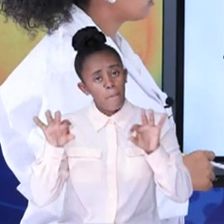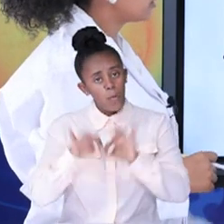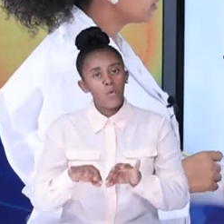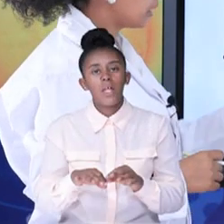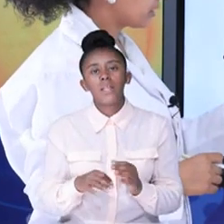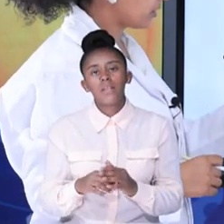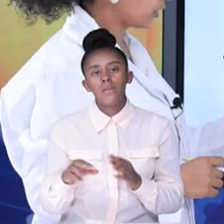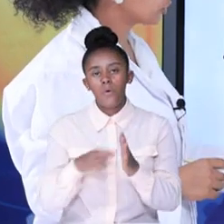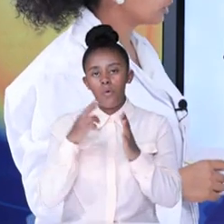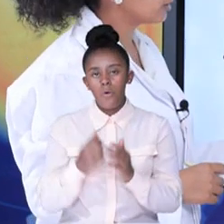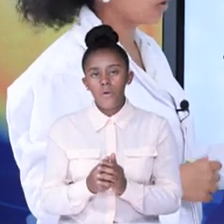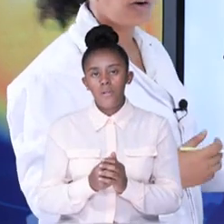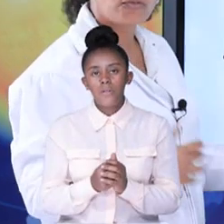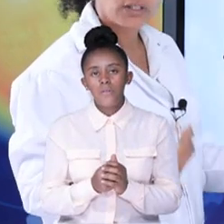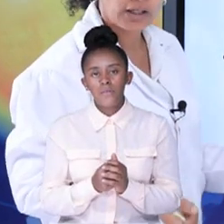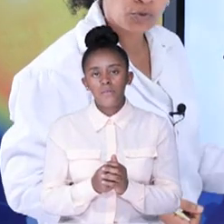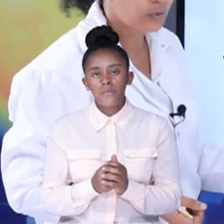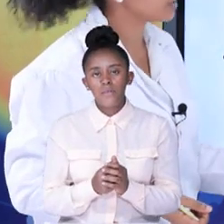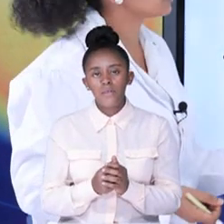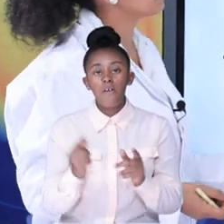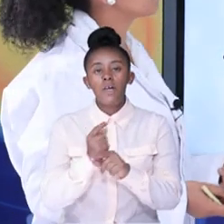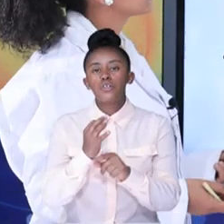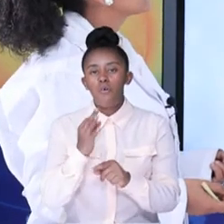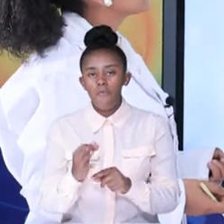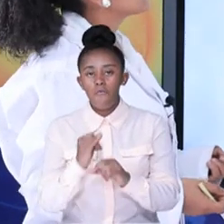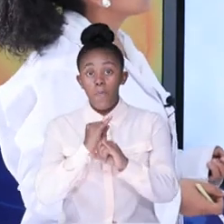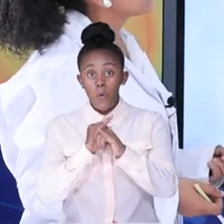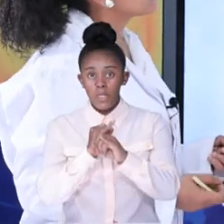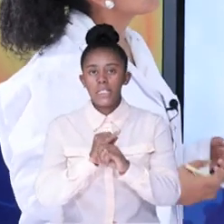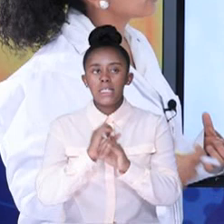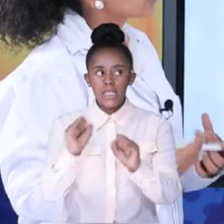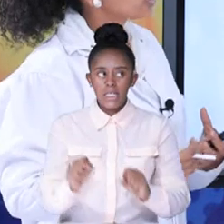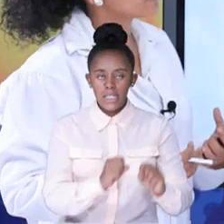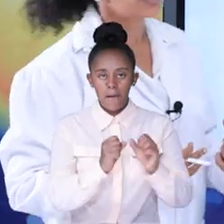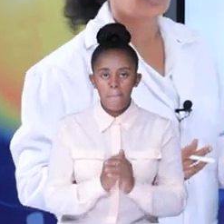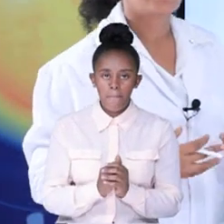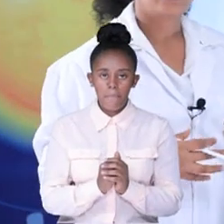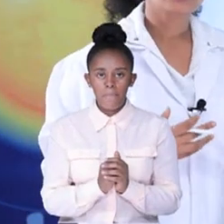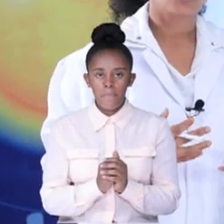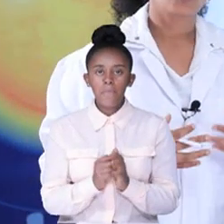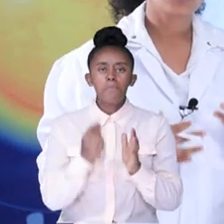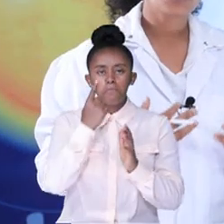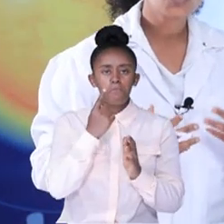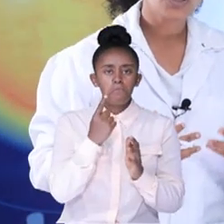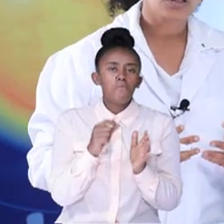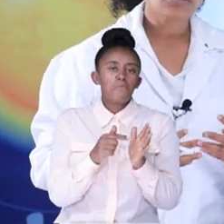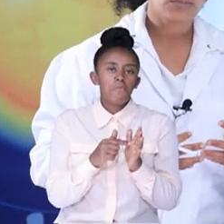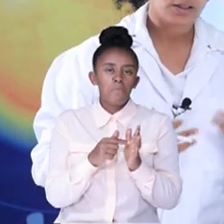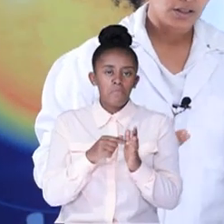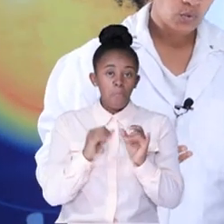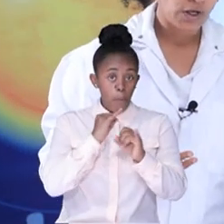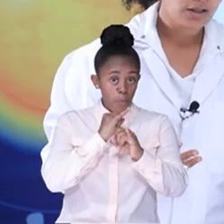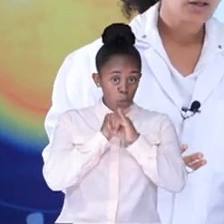in maintaining the functioning of the immune system. If HIV affects our immune